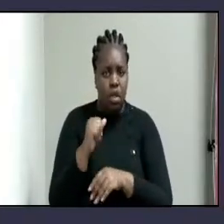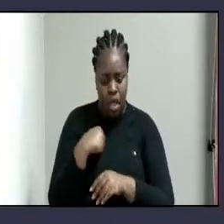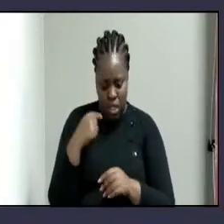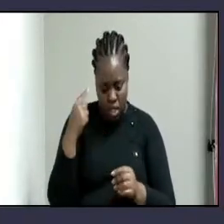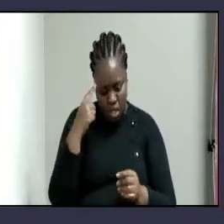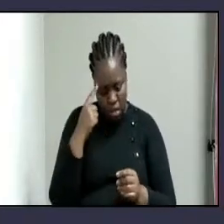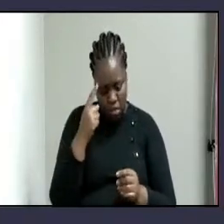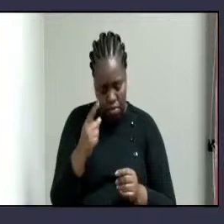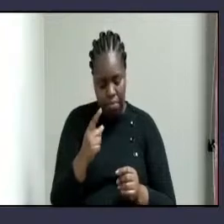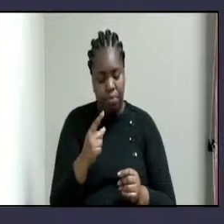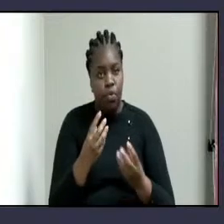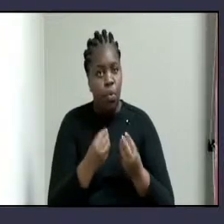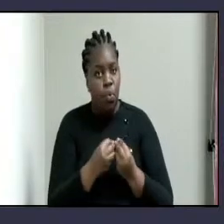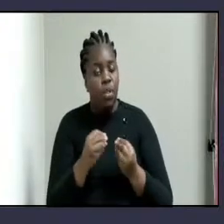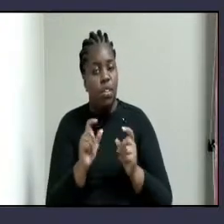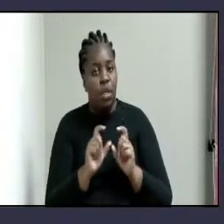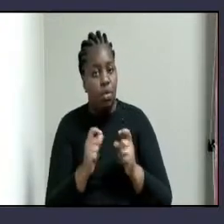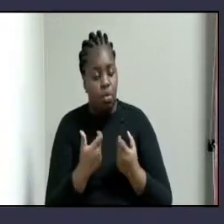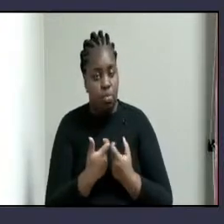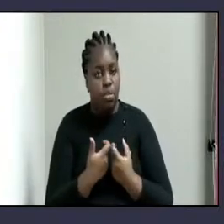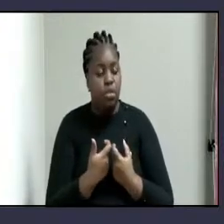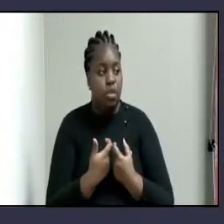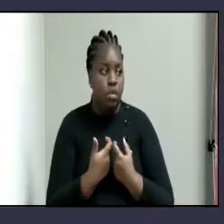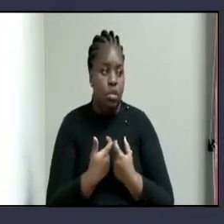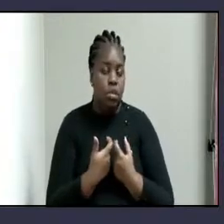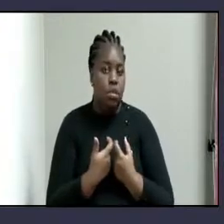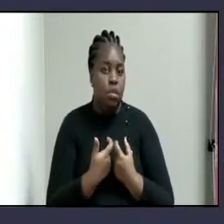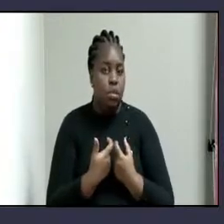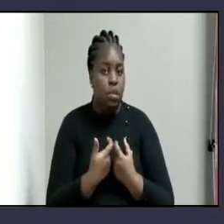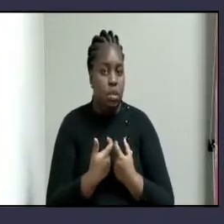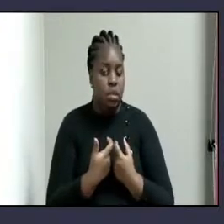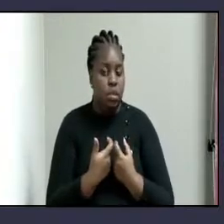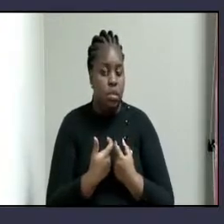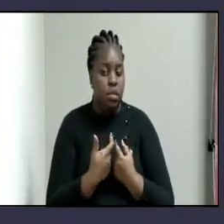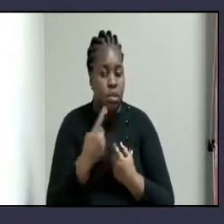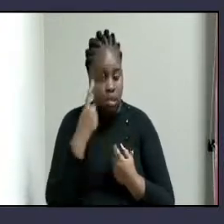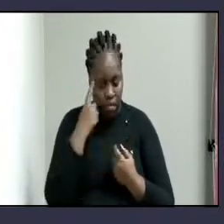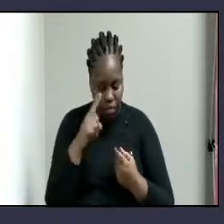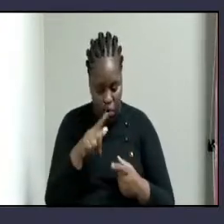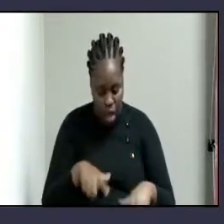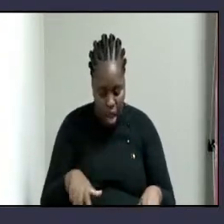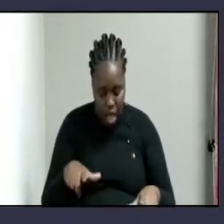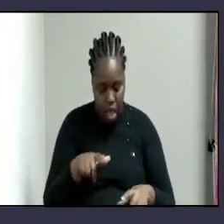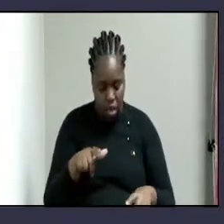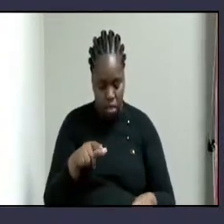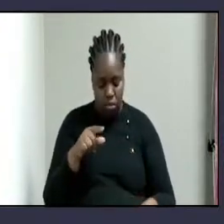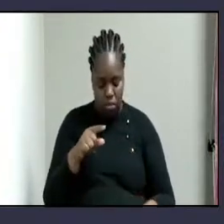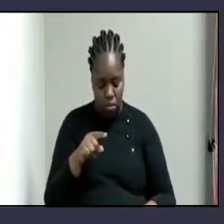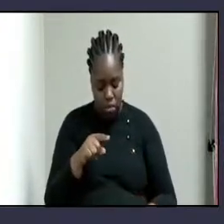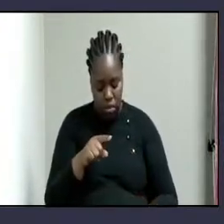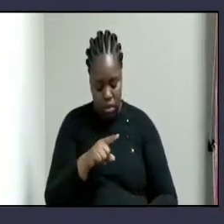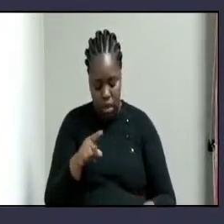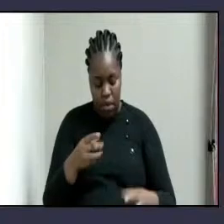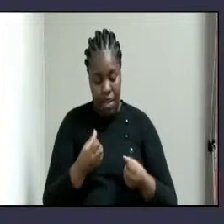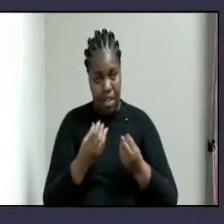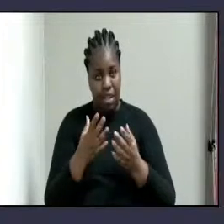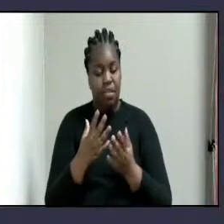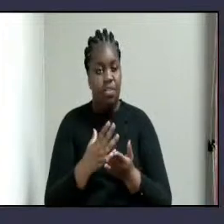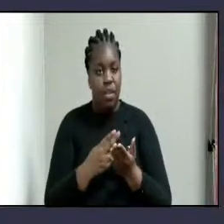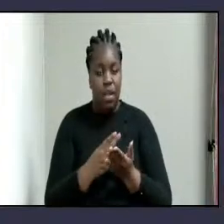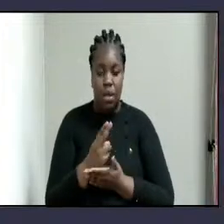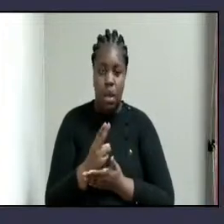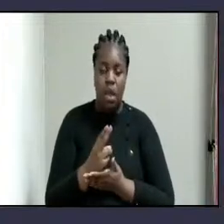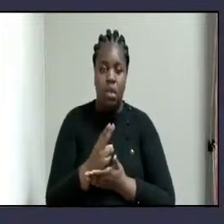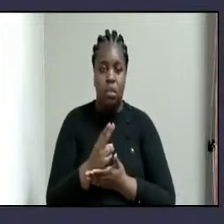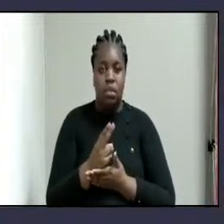Kenyan judgment also by the commission. I think it's the in the Ogoni land or something, wherein the company was given the right to go and mine